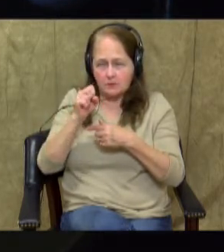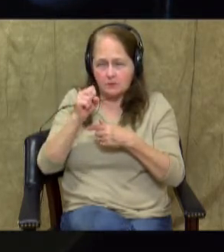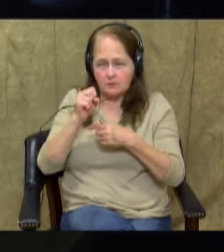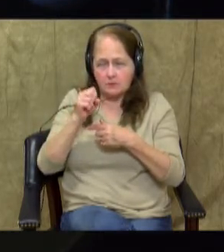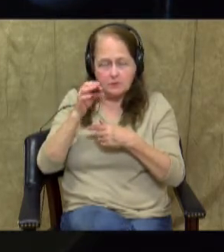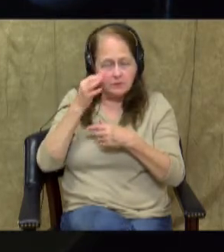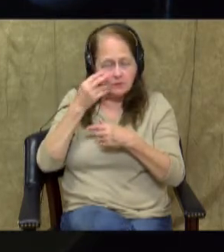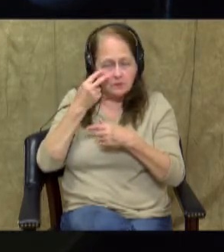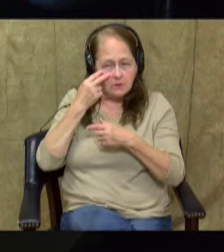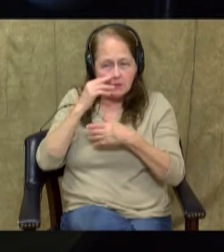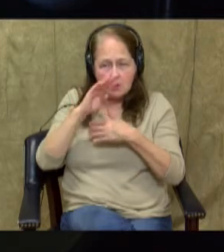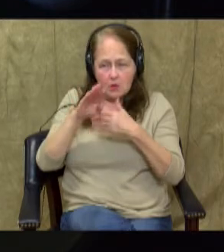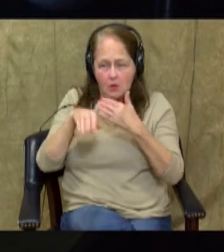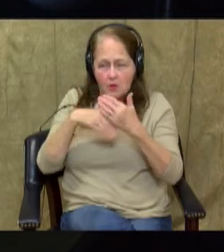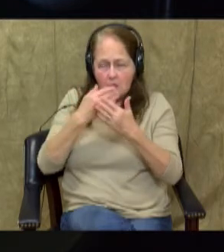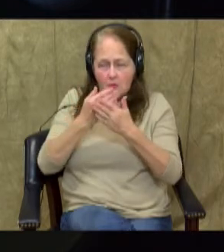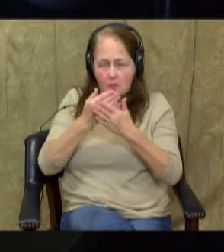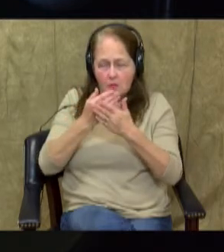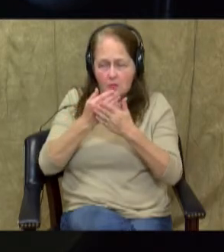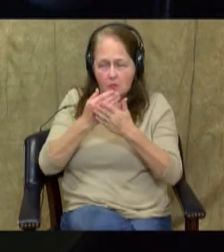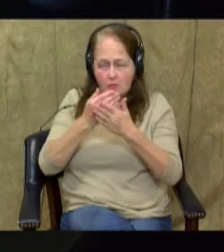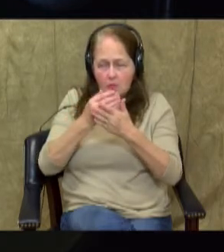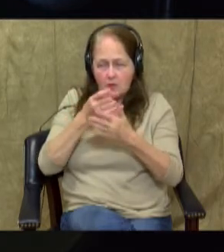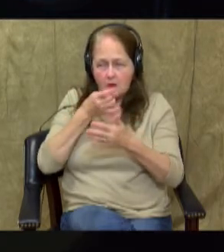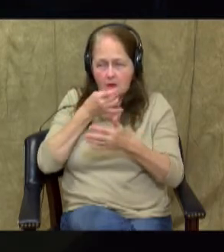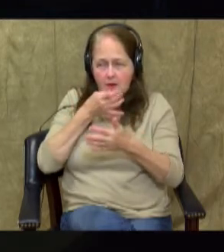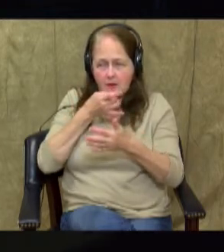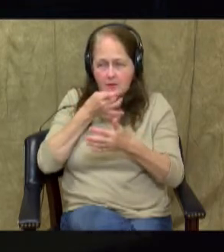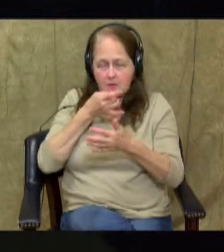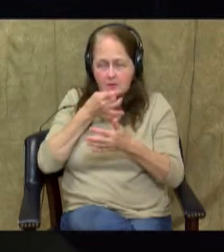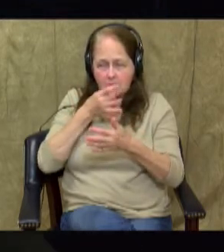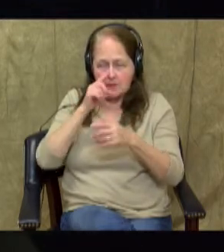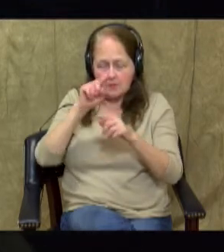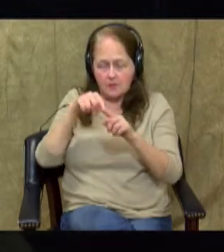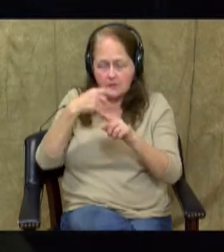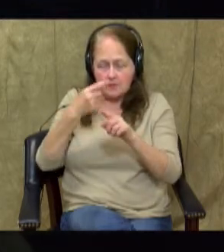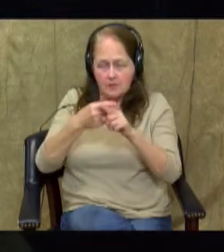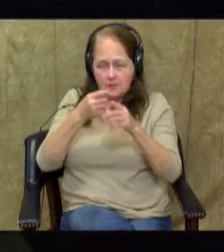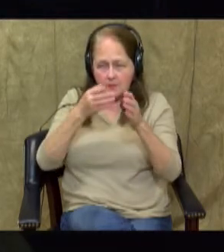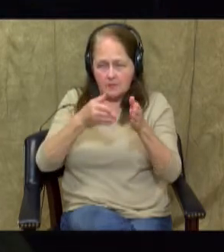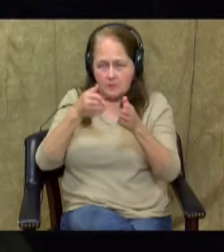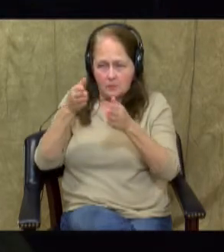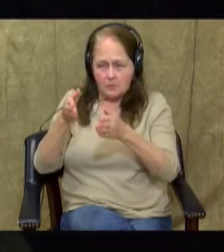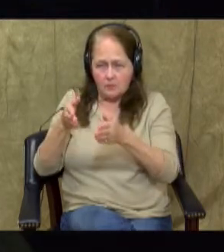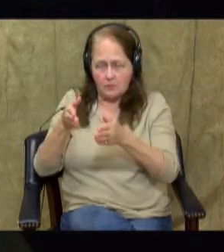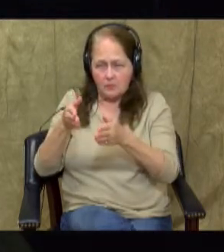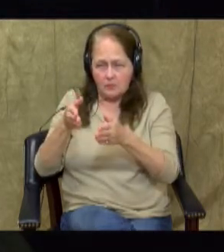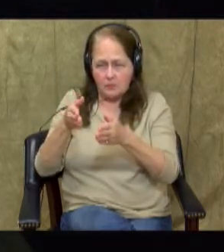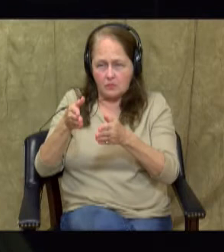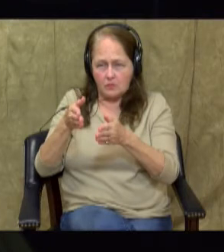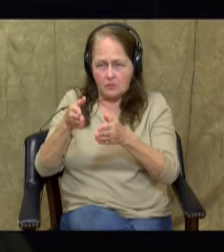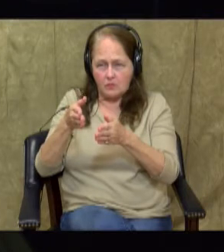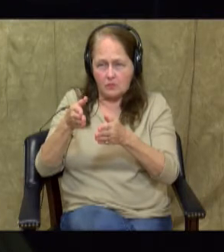we see almost all of the light. The next phase as we rotate